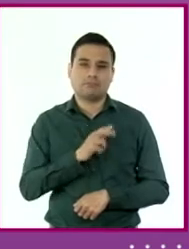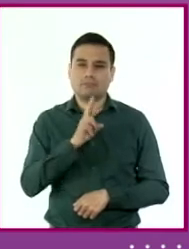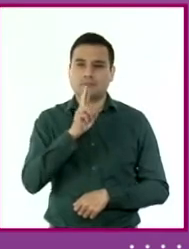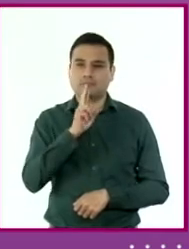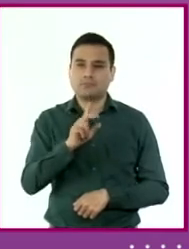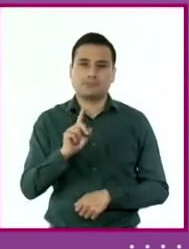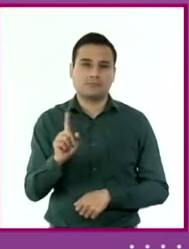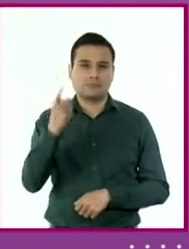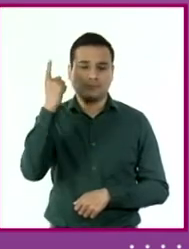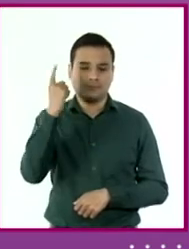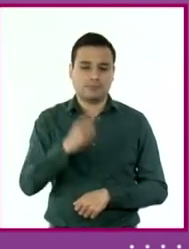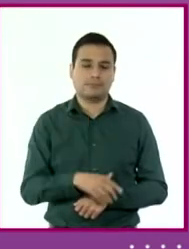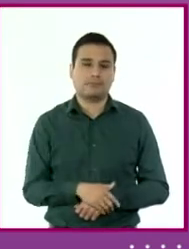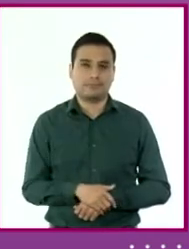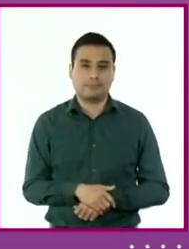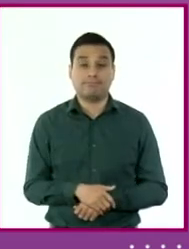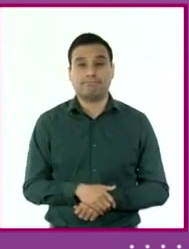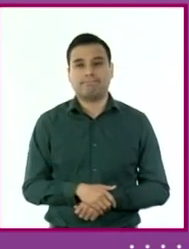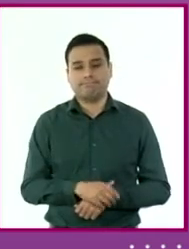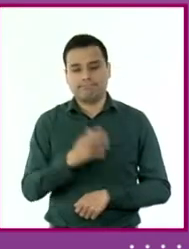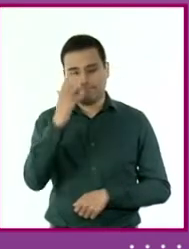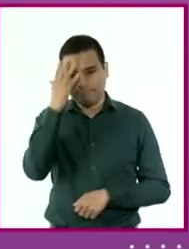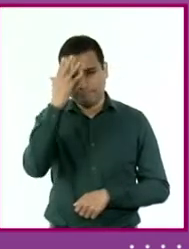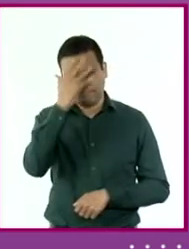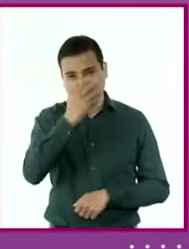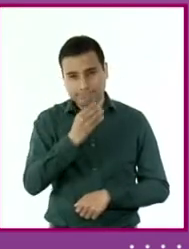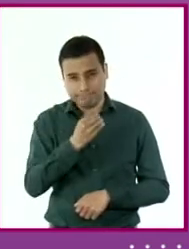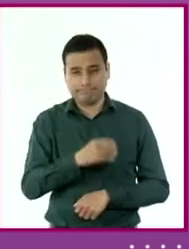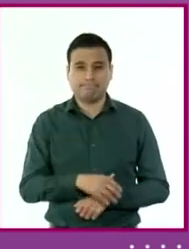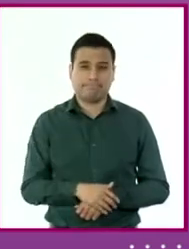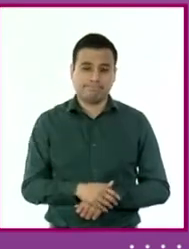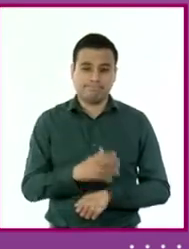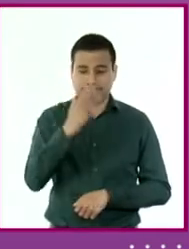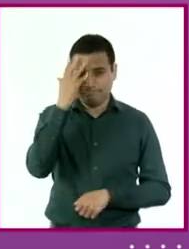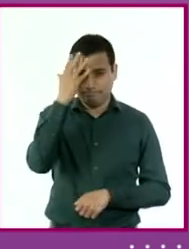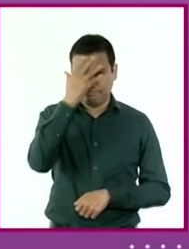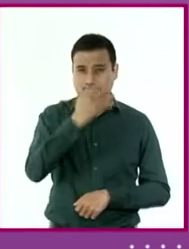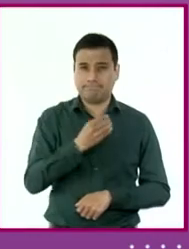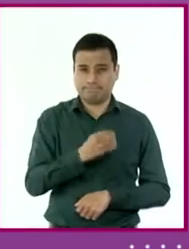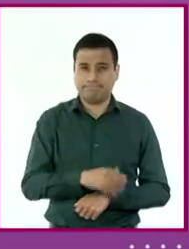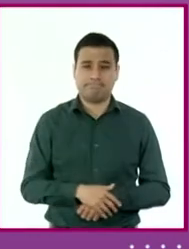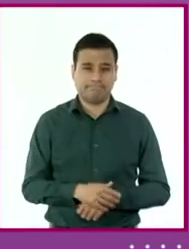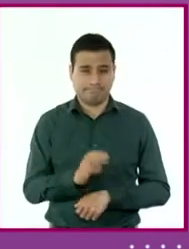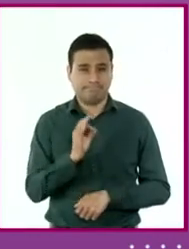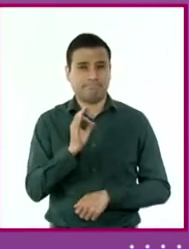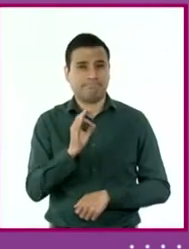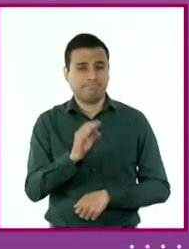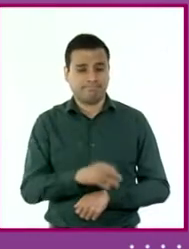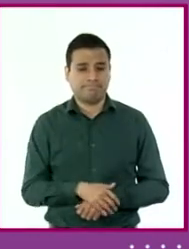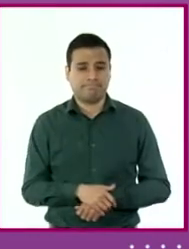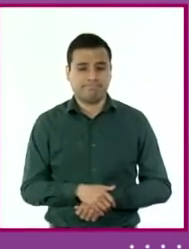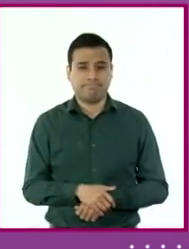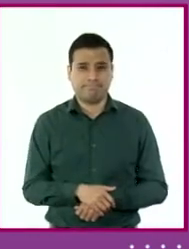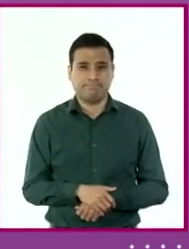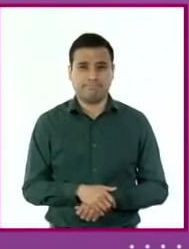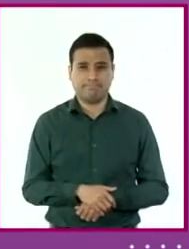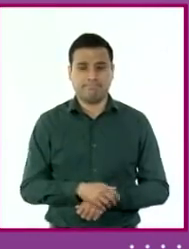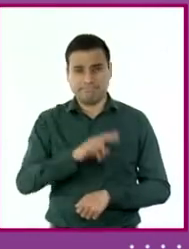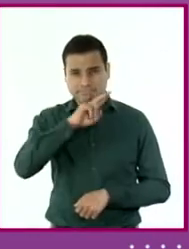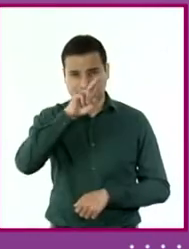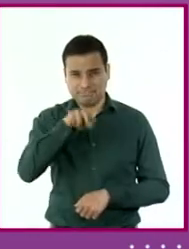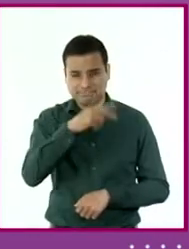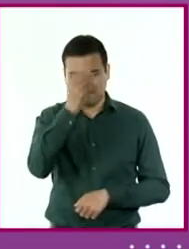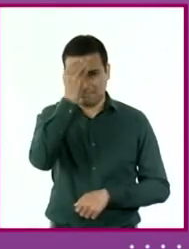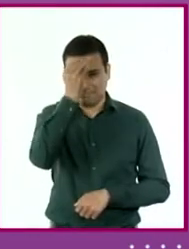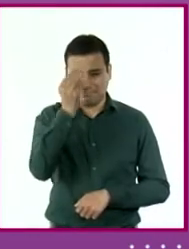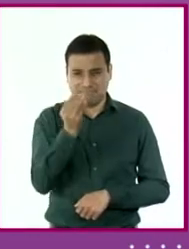so cute. He's so cute. She's really good. Sabine is horrible.